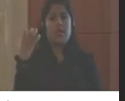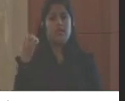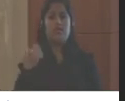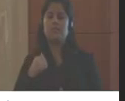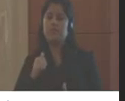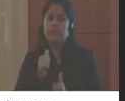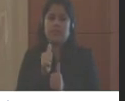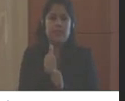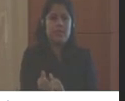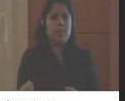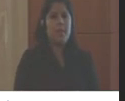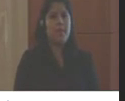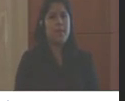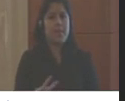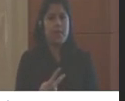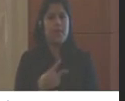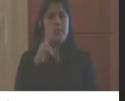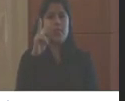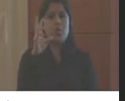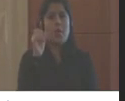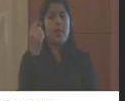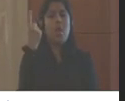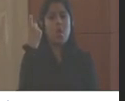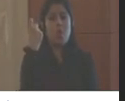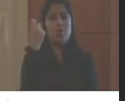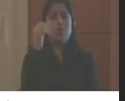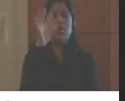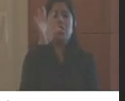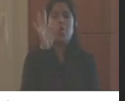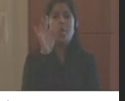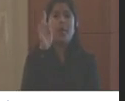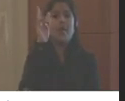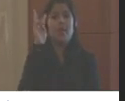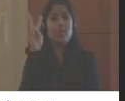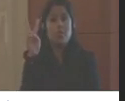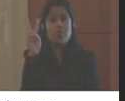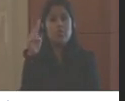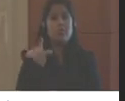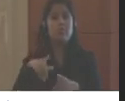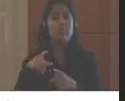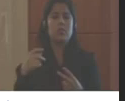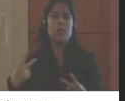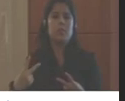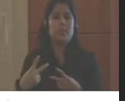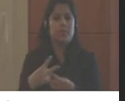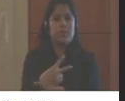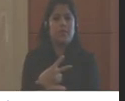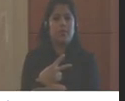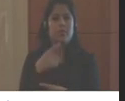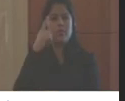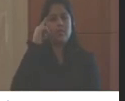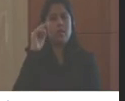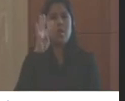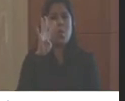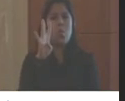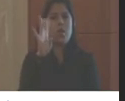and 15% of those were extreme. In 2011, 92% of the territory